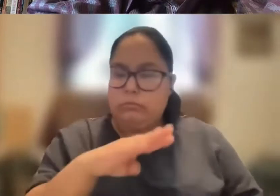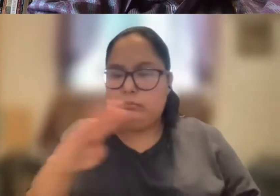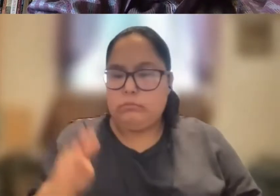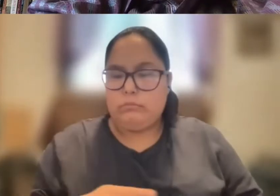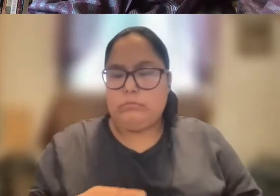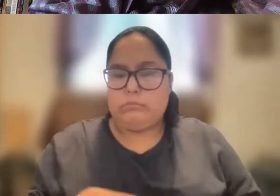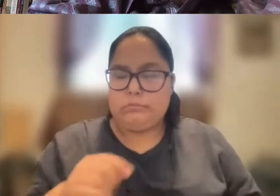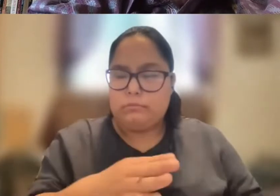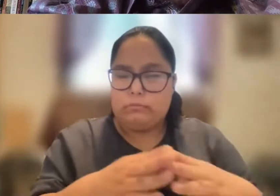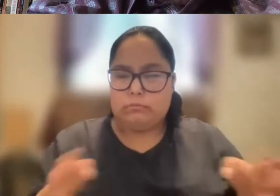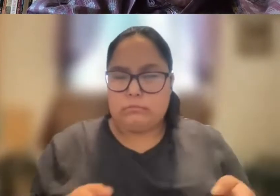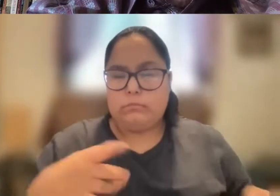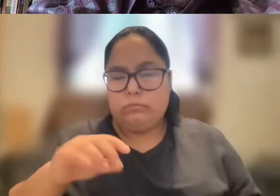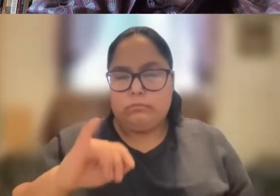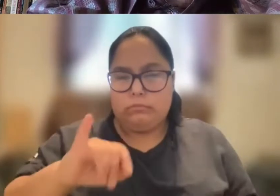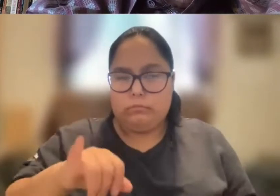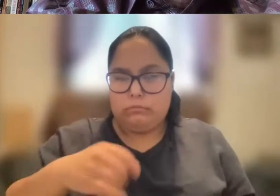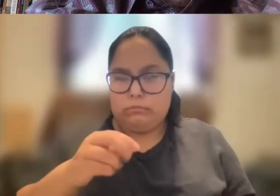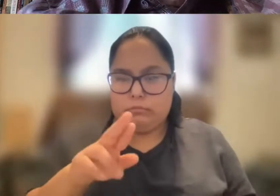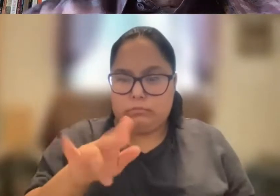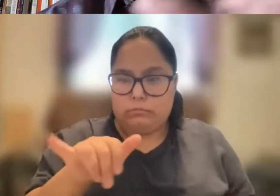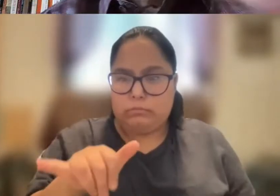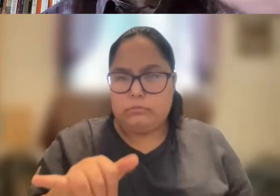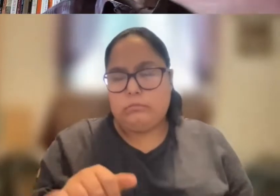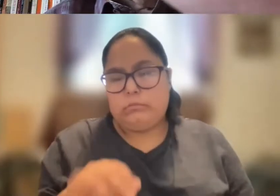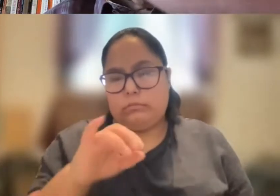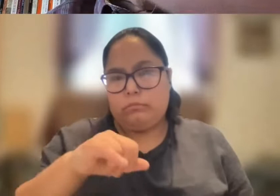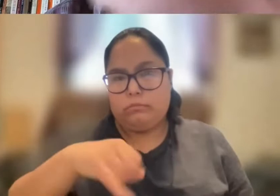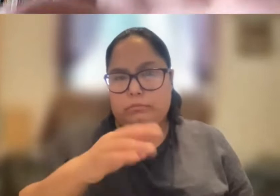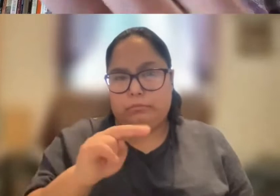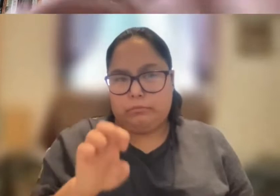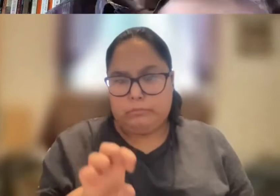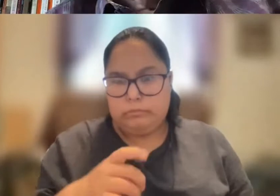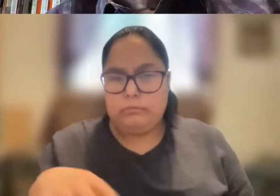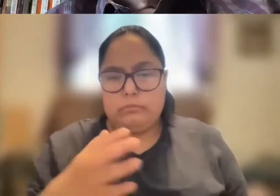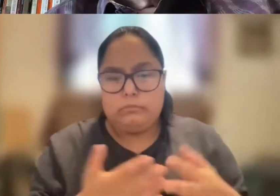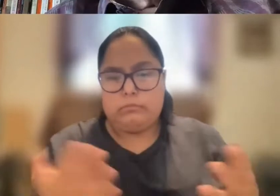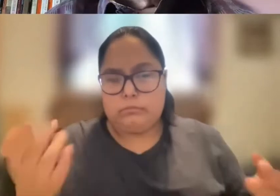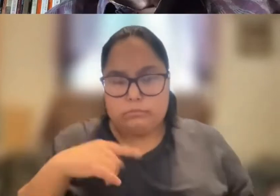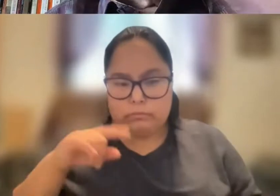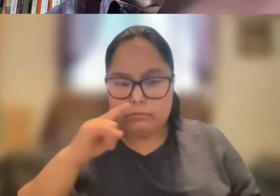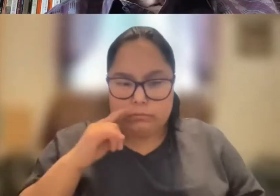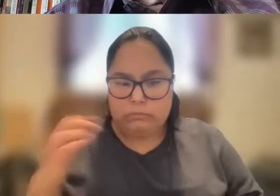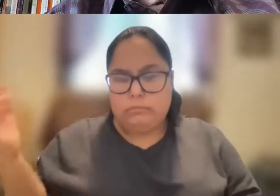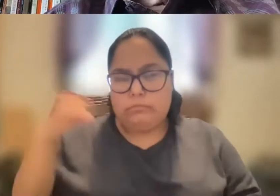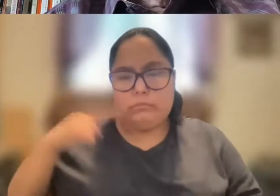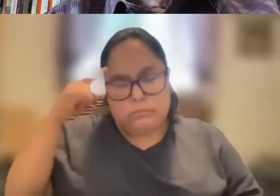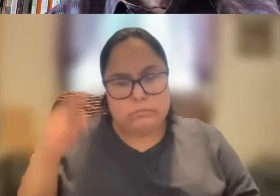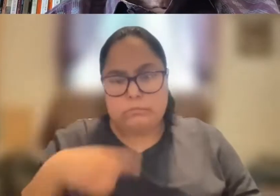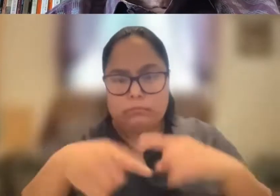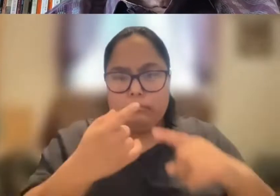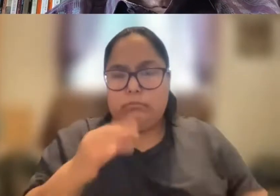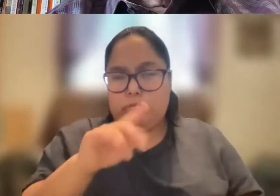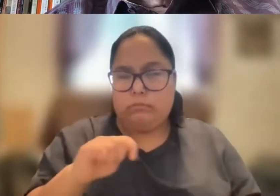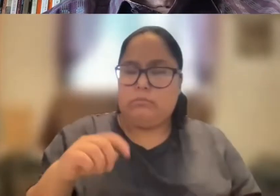This was early June. Military bureaucracy, I expected they'd say, let us think about it, we'll get back to